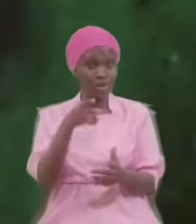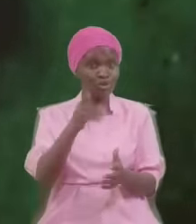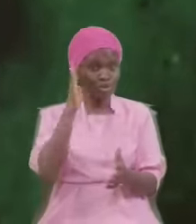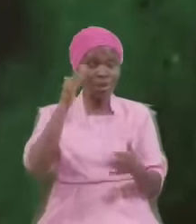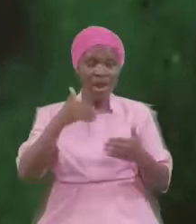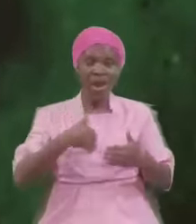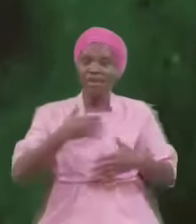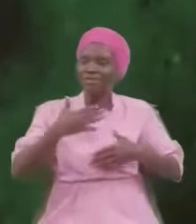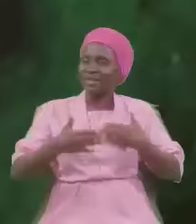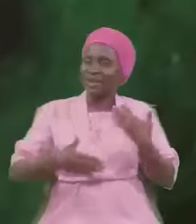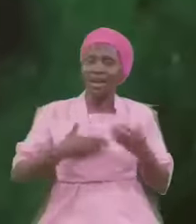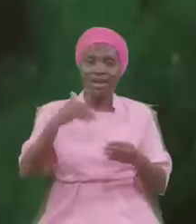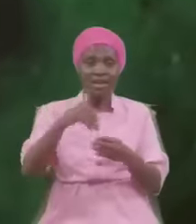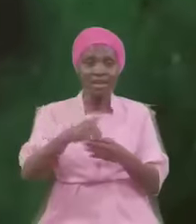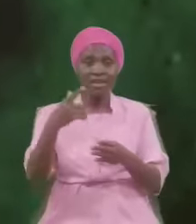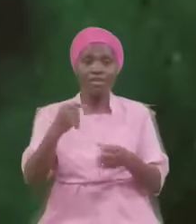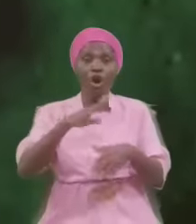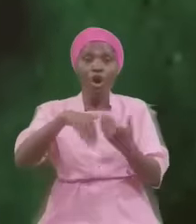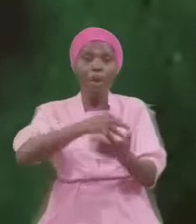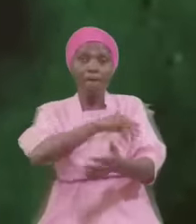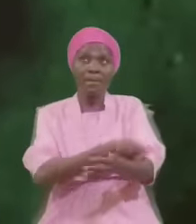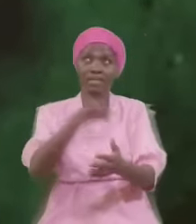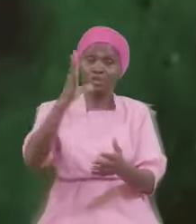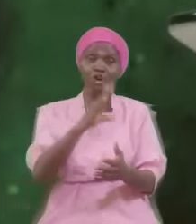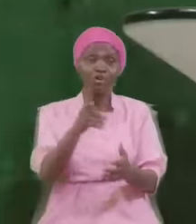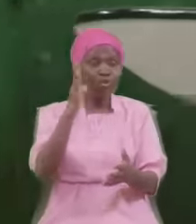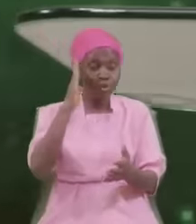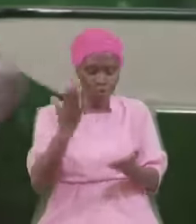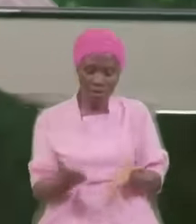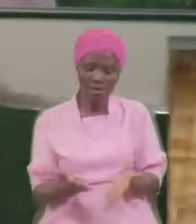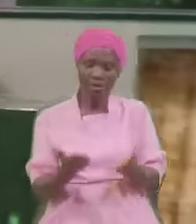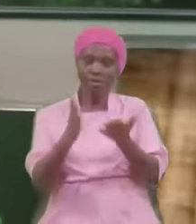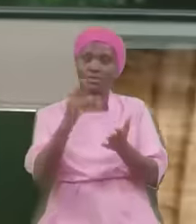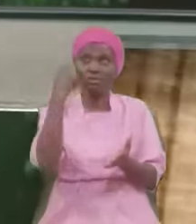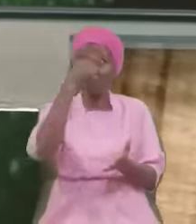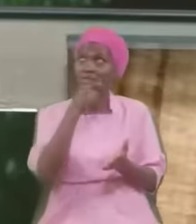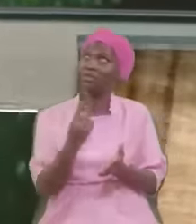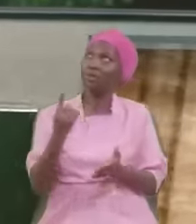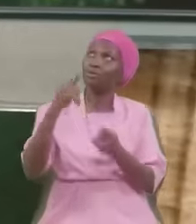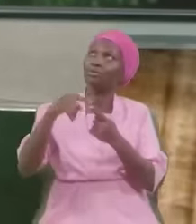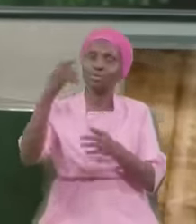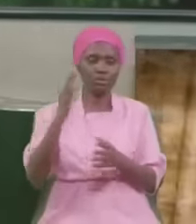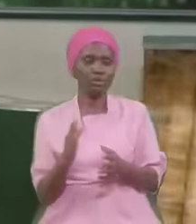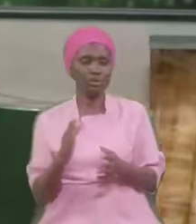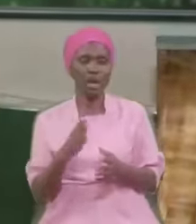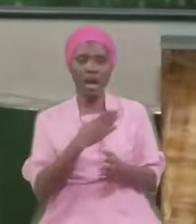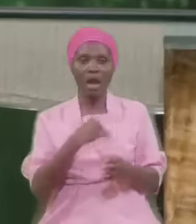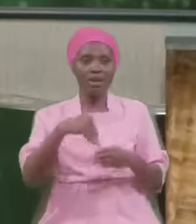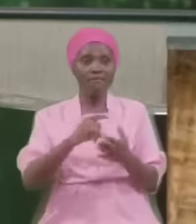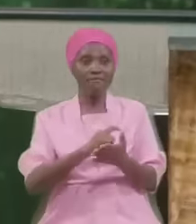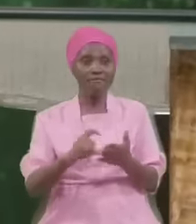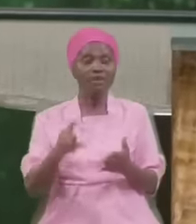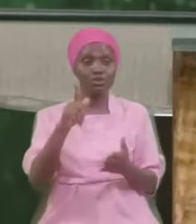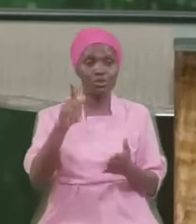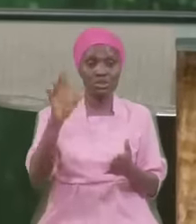the Almighty. Thou shalt lift up thy face unto God. Verse 27, it says, thou shalt